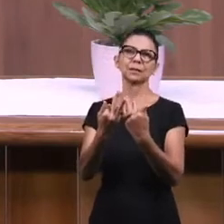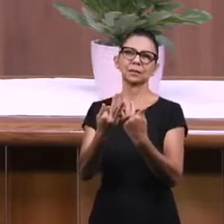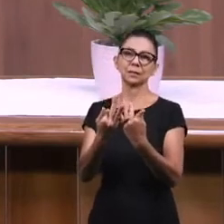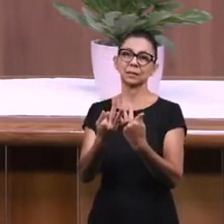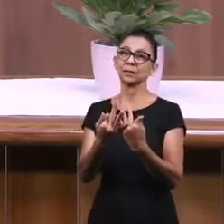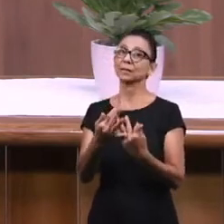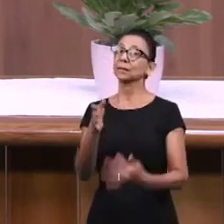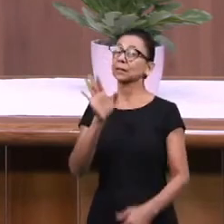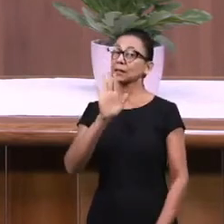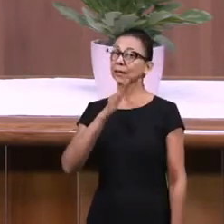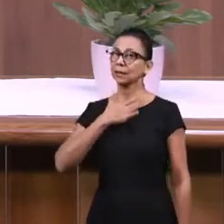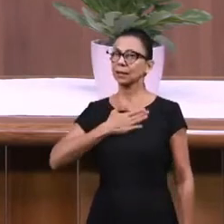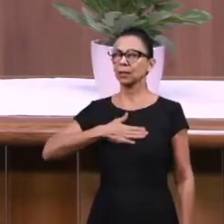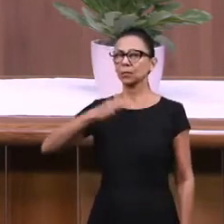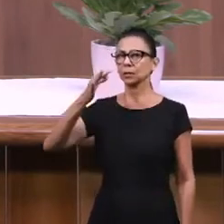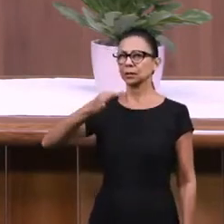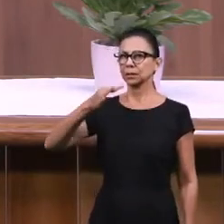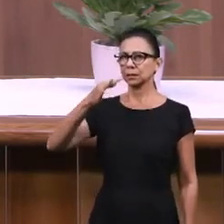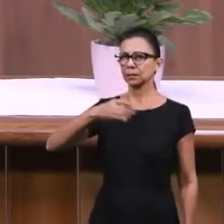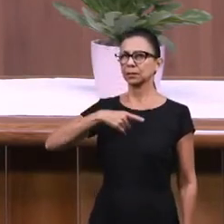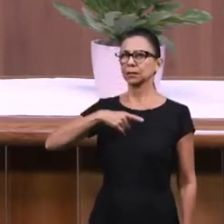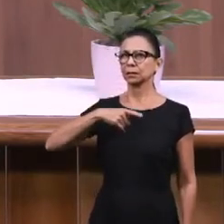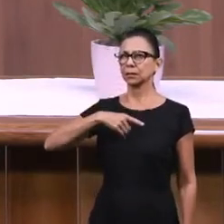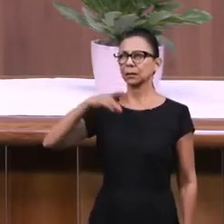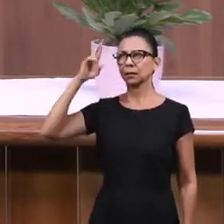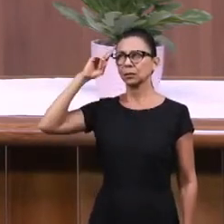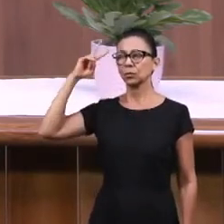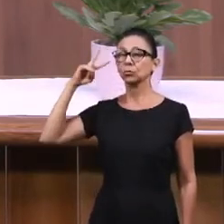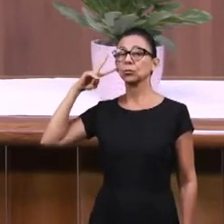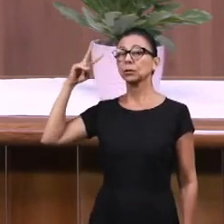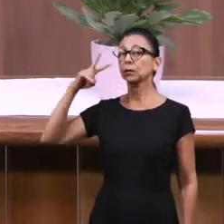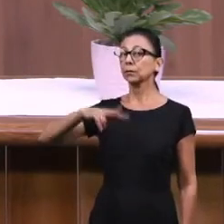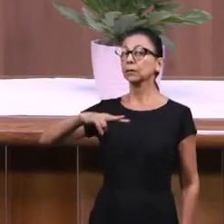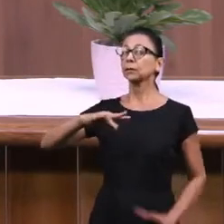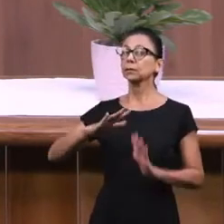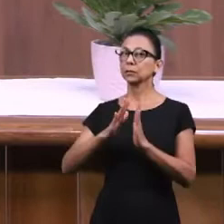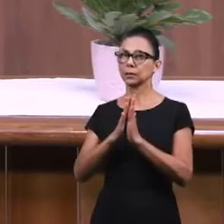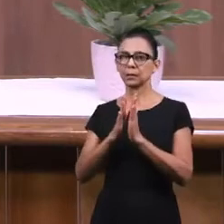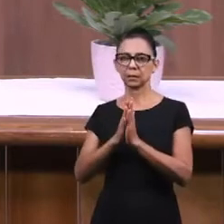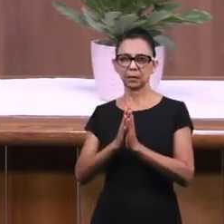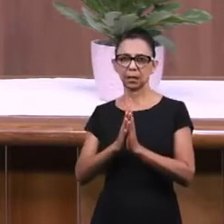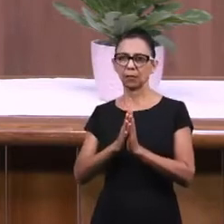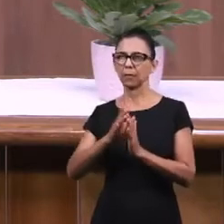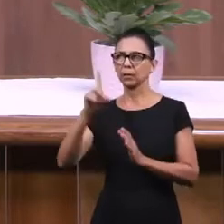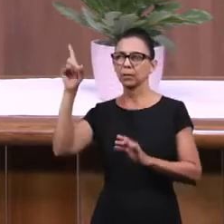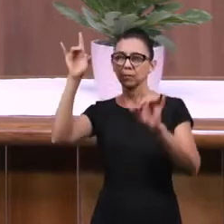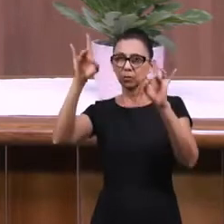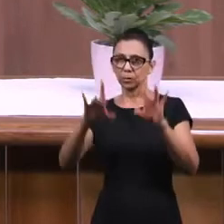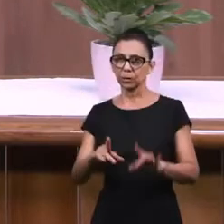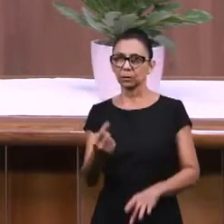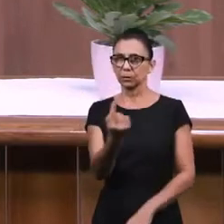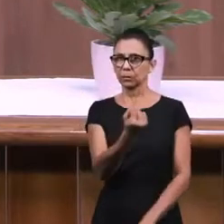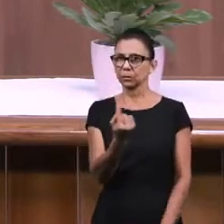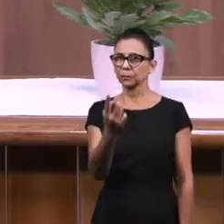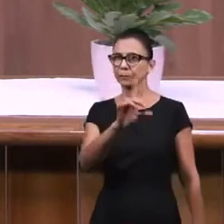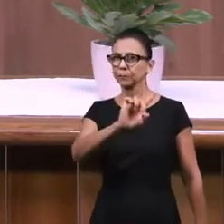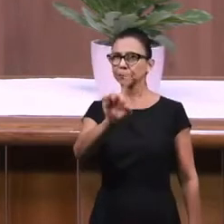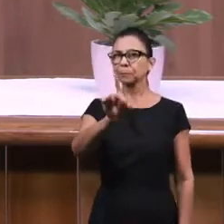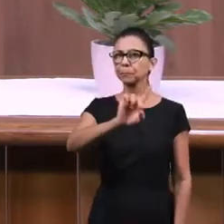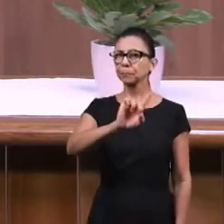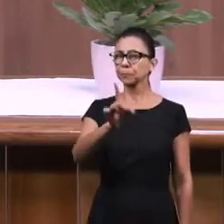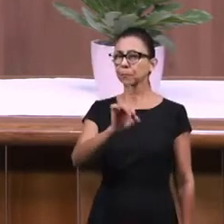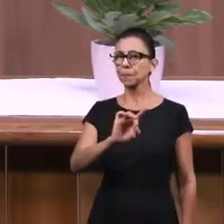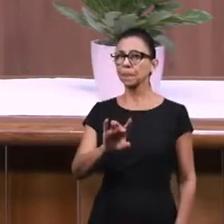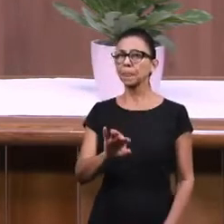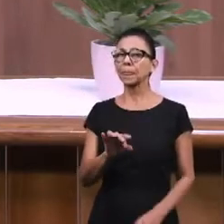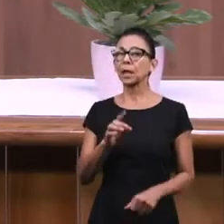you, remember that the Lord shall not let you falter. God will not leave you alone. In